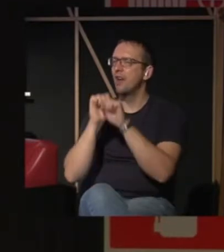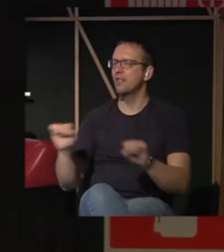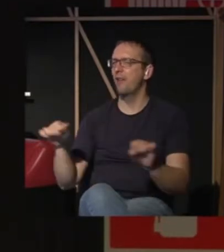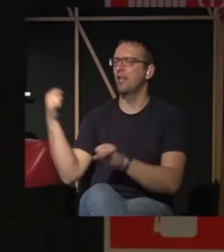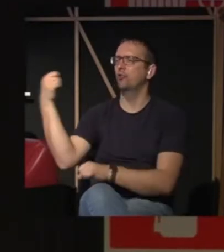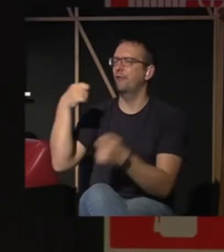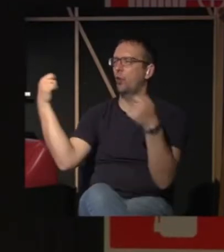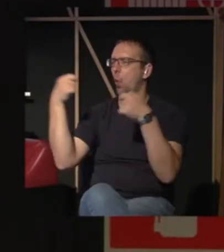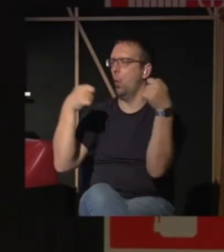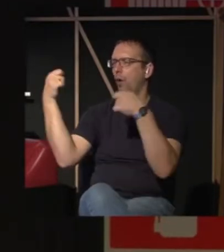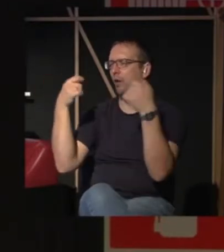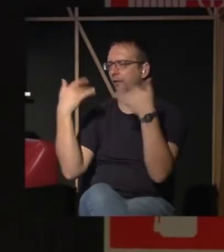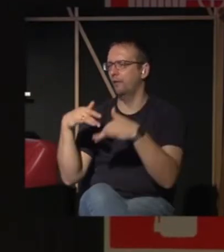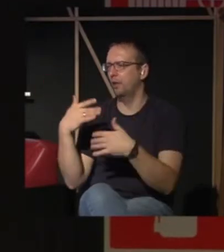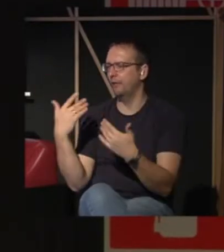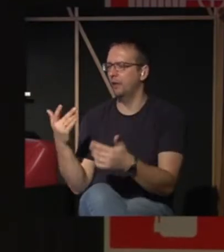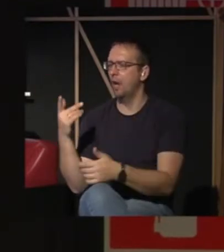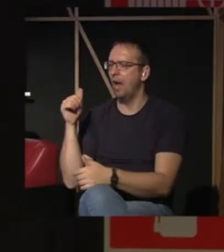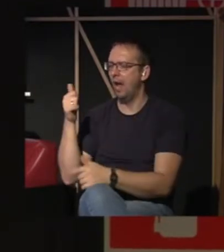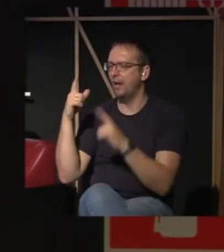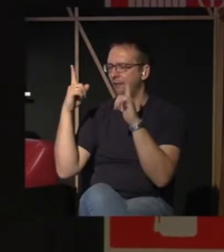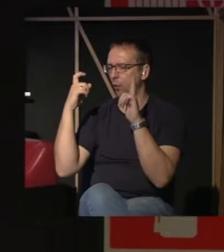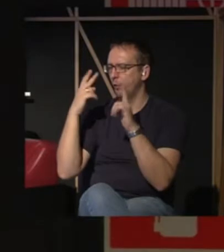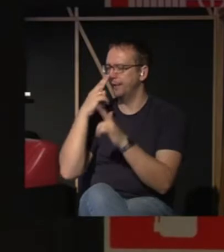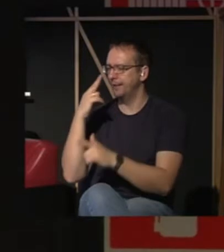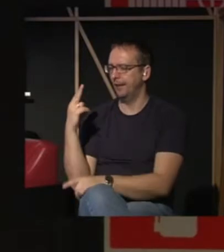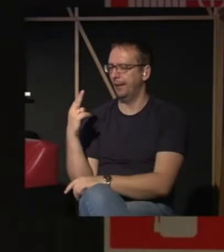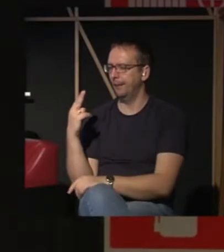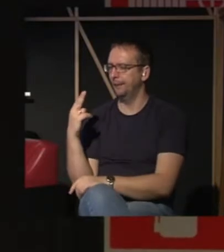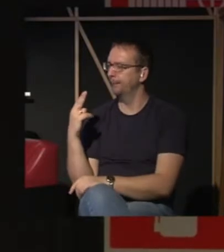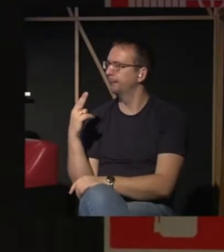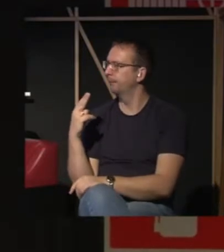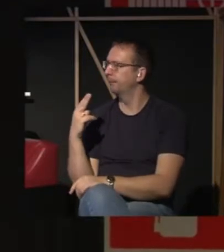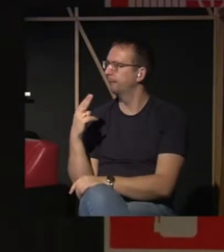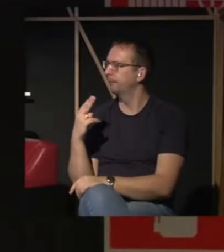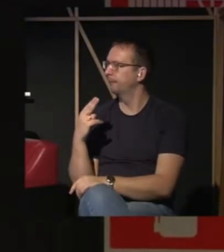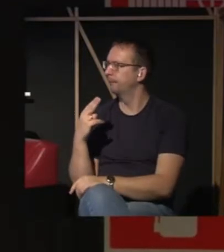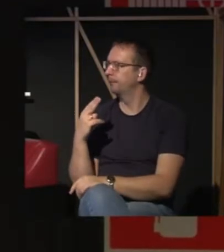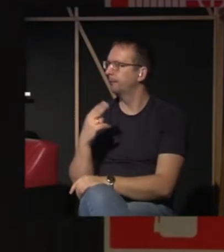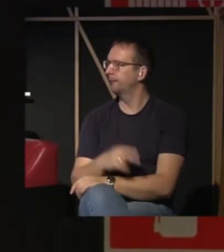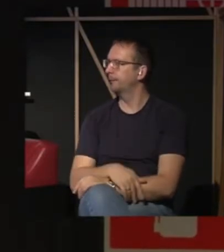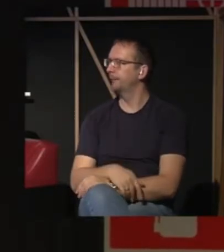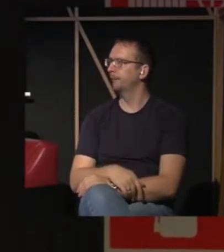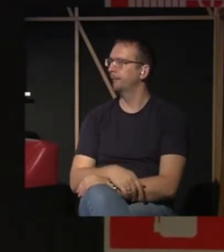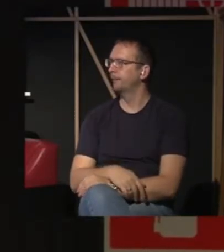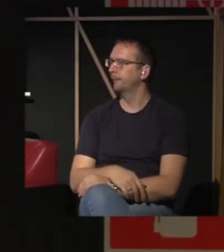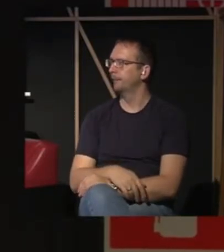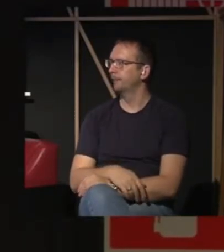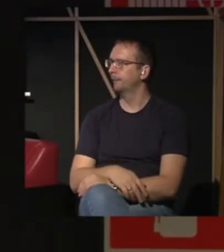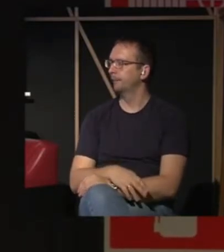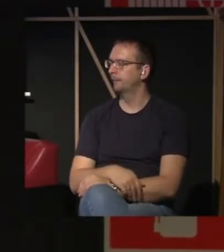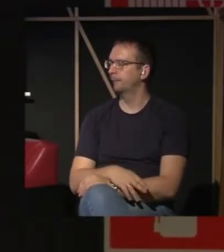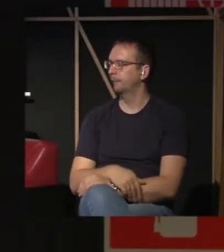a picture of one of the participants of the tournament who is kicking